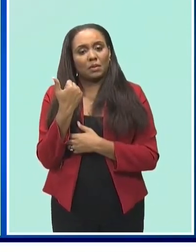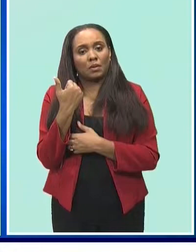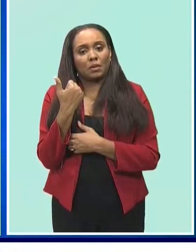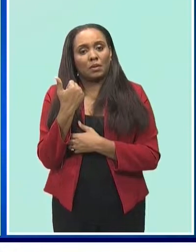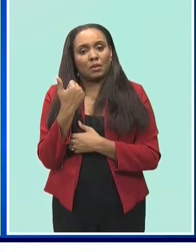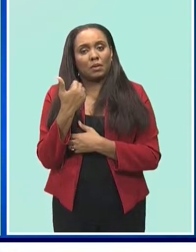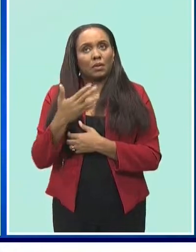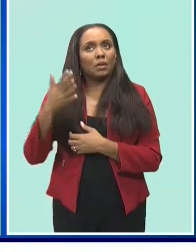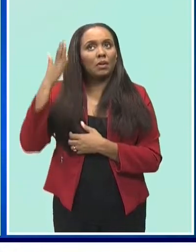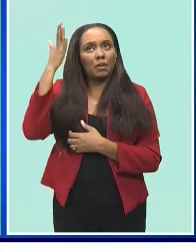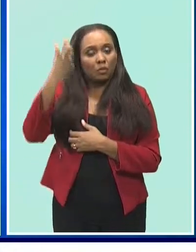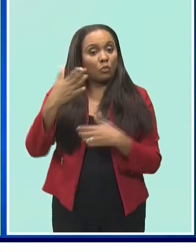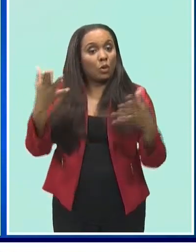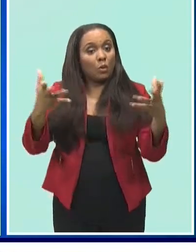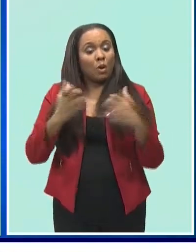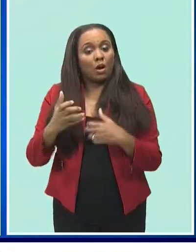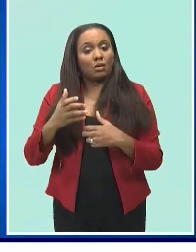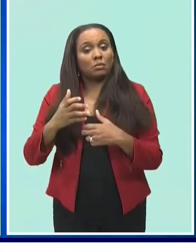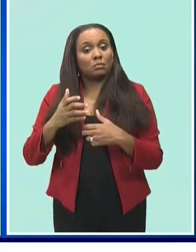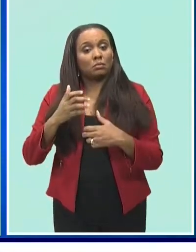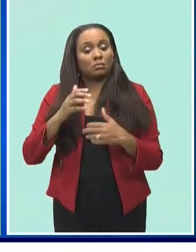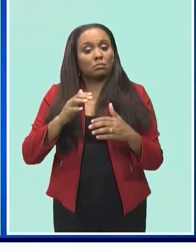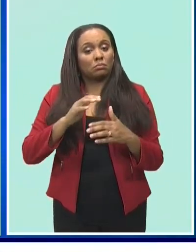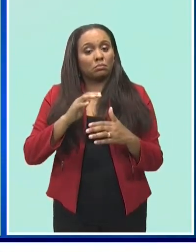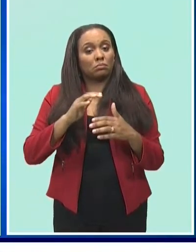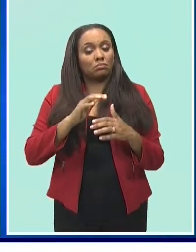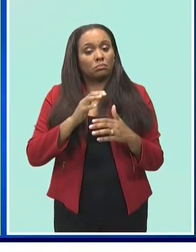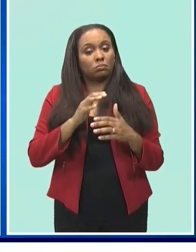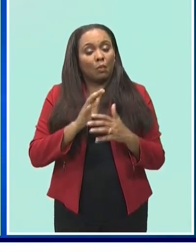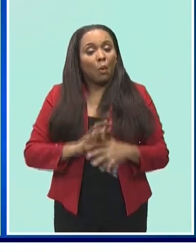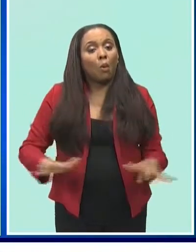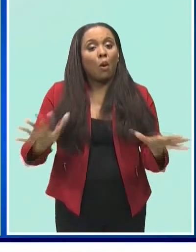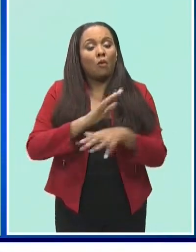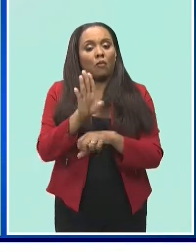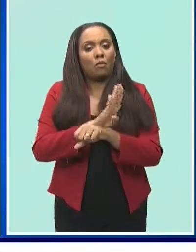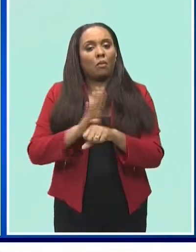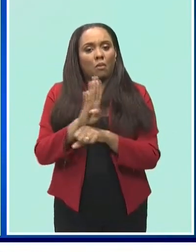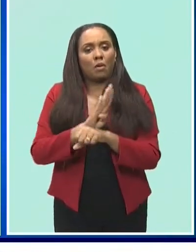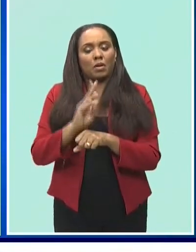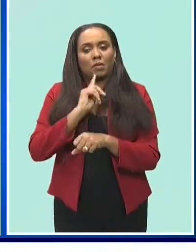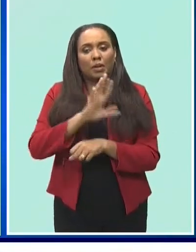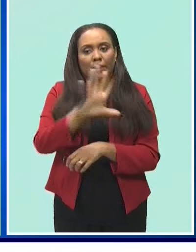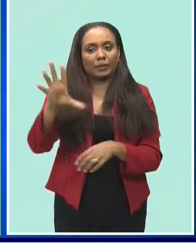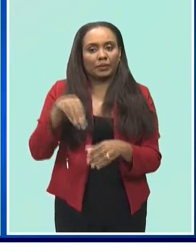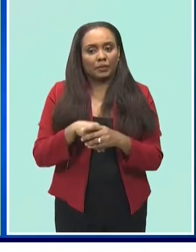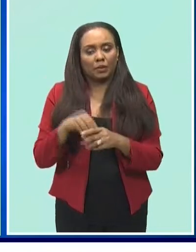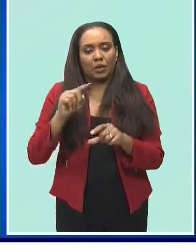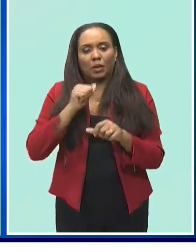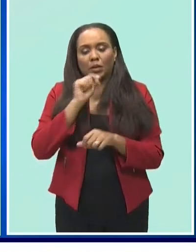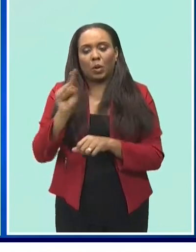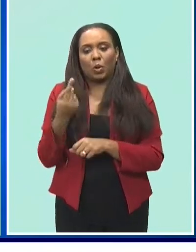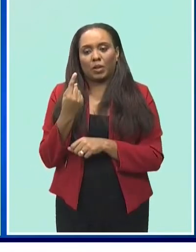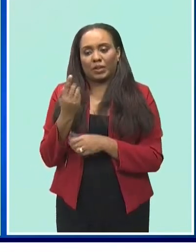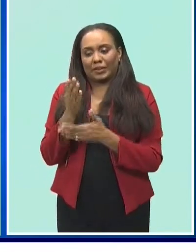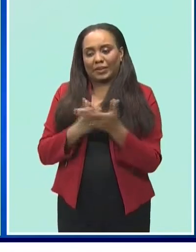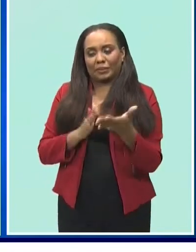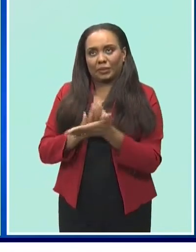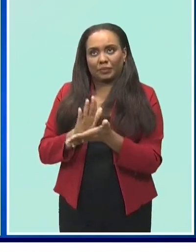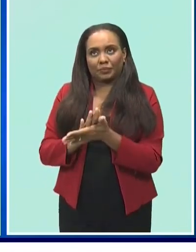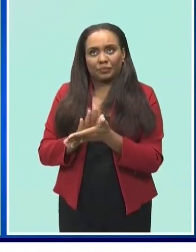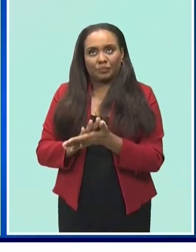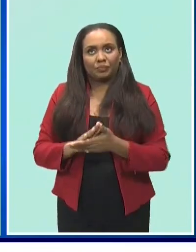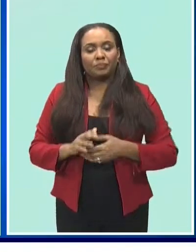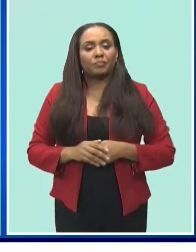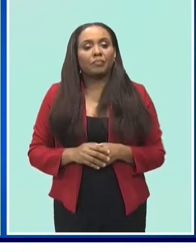say it's a national thing and it goes beyond the foundation. Meantime, the Pan American Health Organization's advisor on